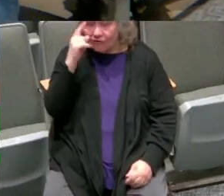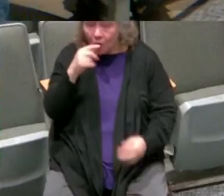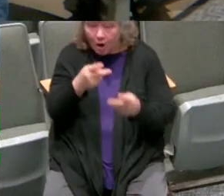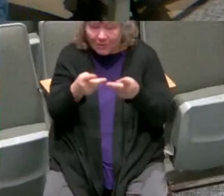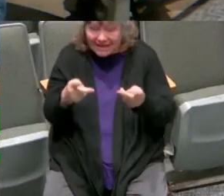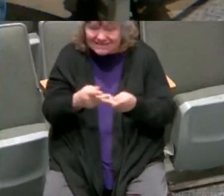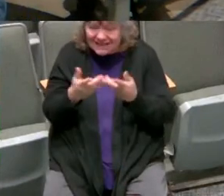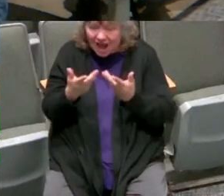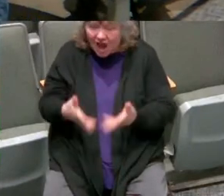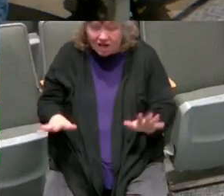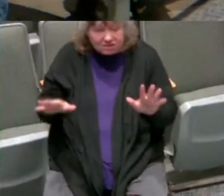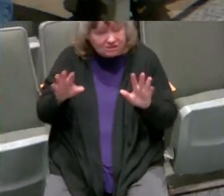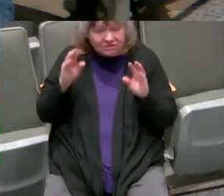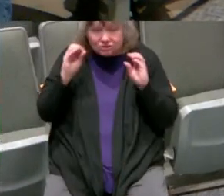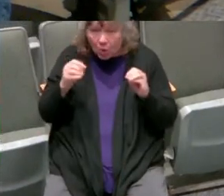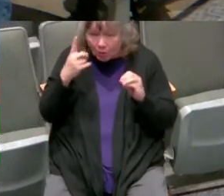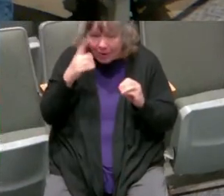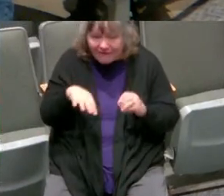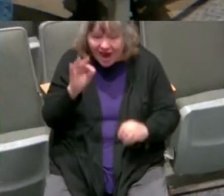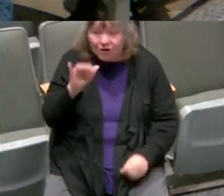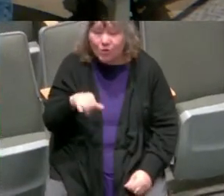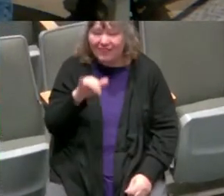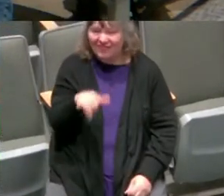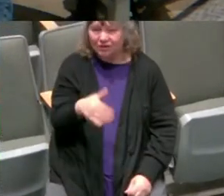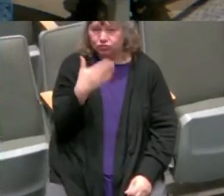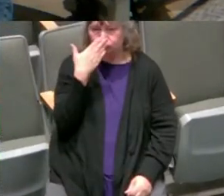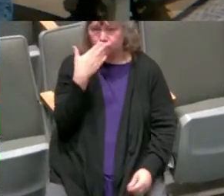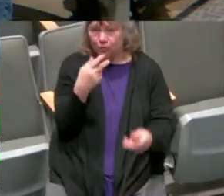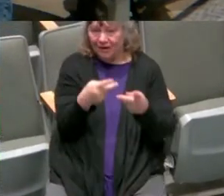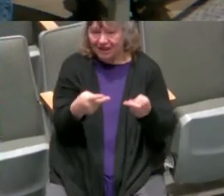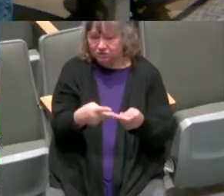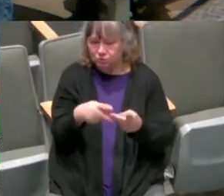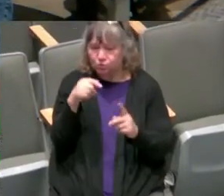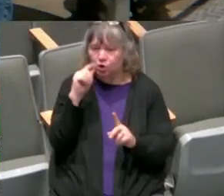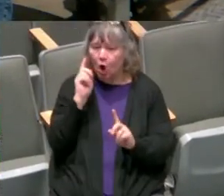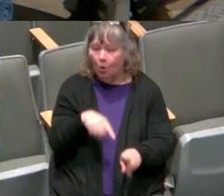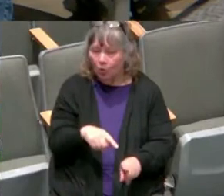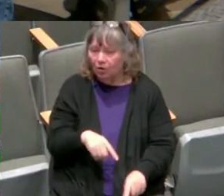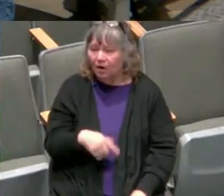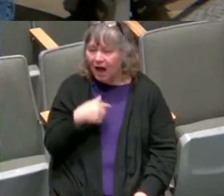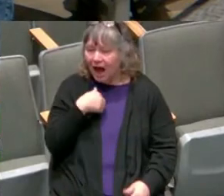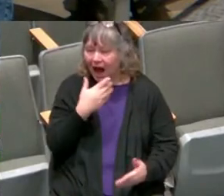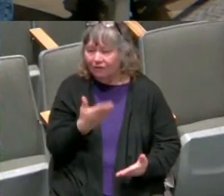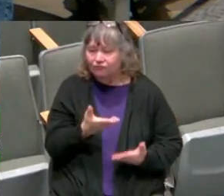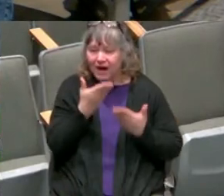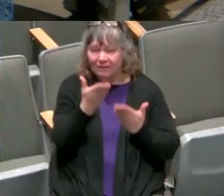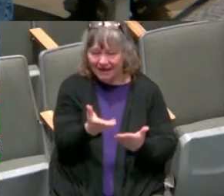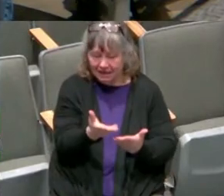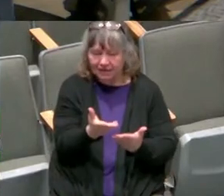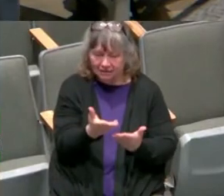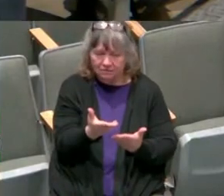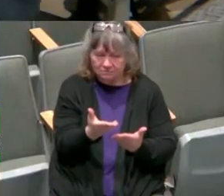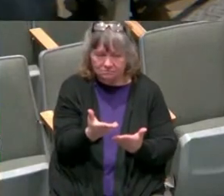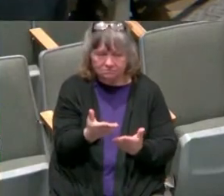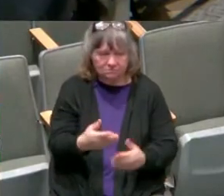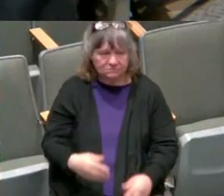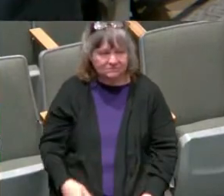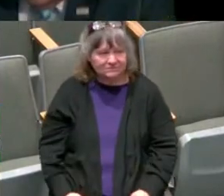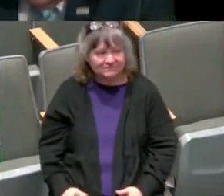where no one will find you this is the place to go I recommend it highly